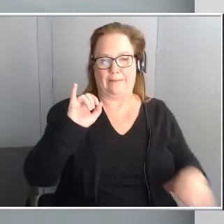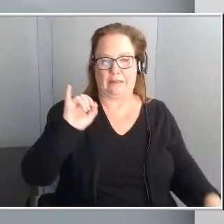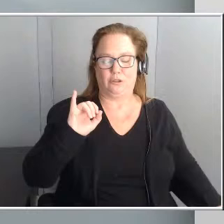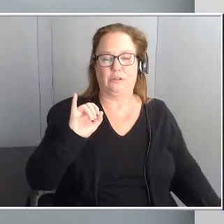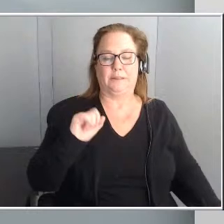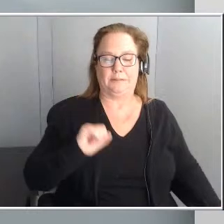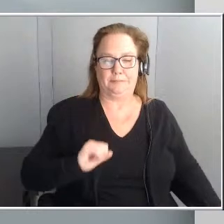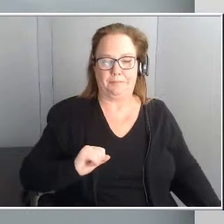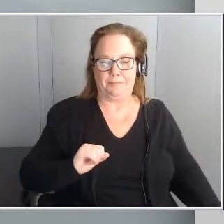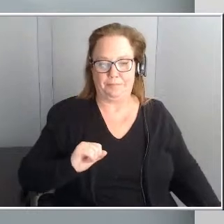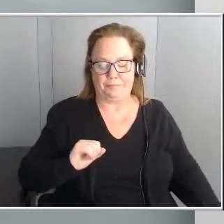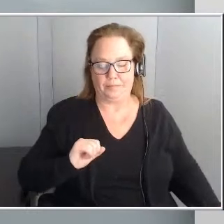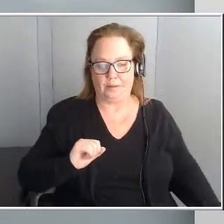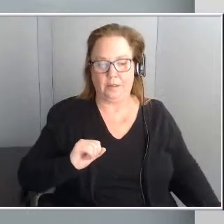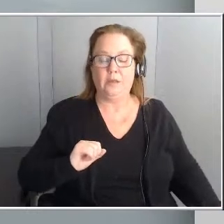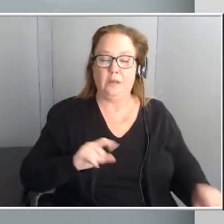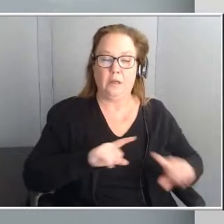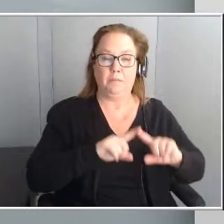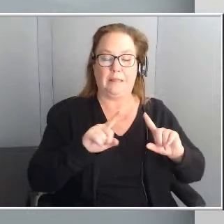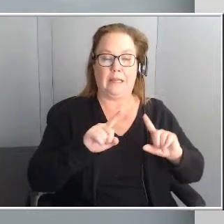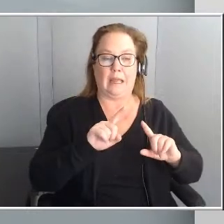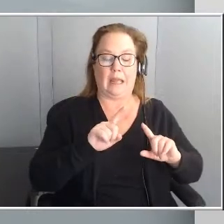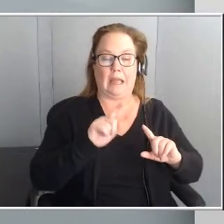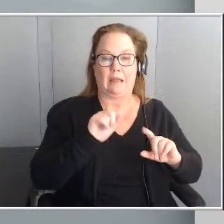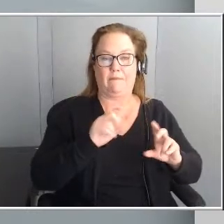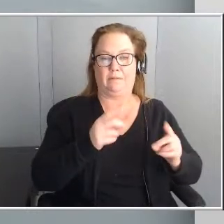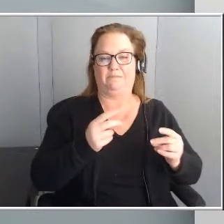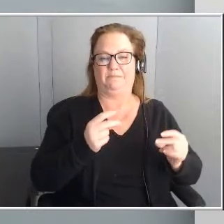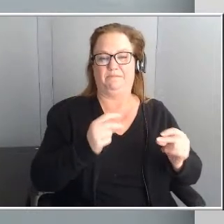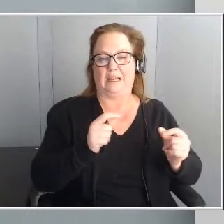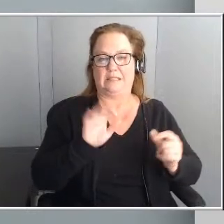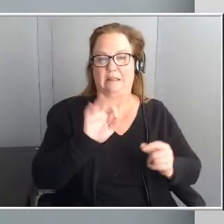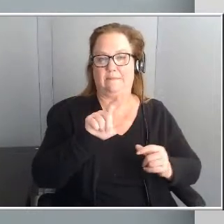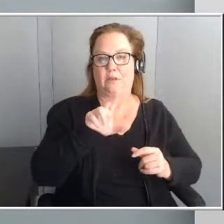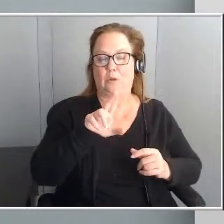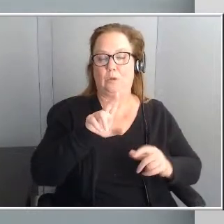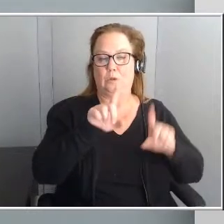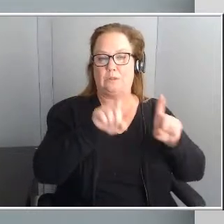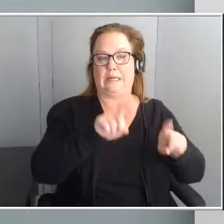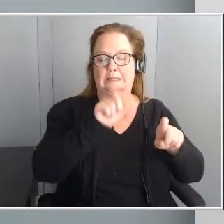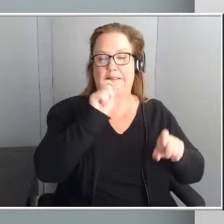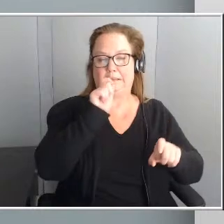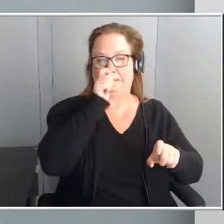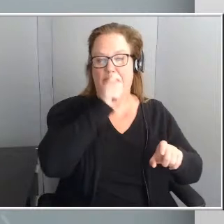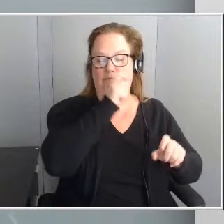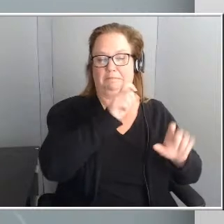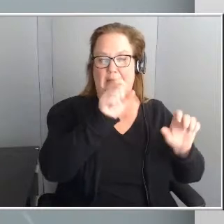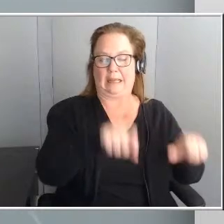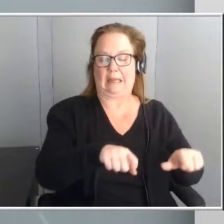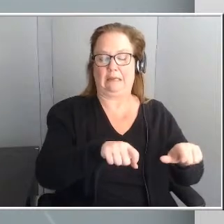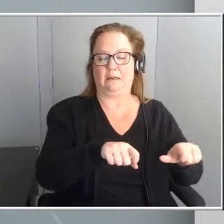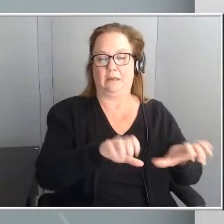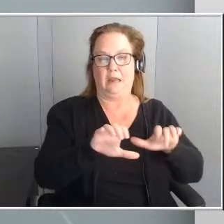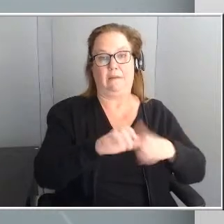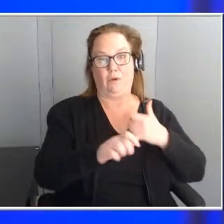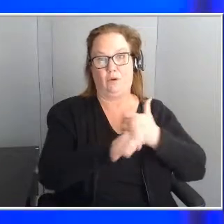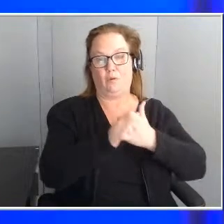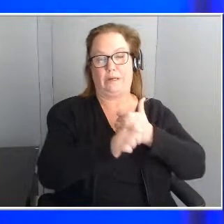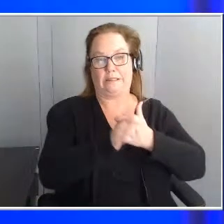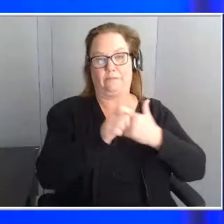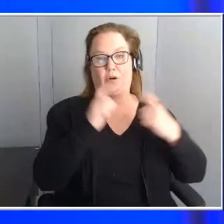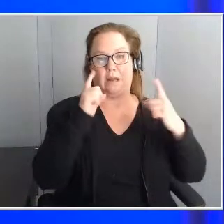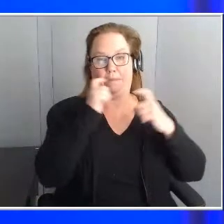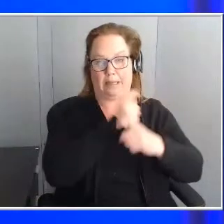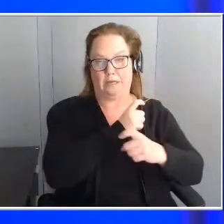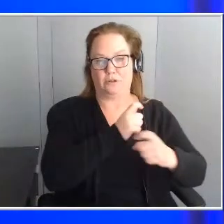is. But they do have rapid flu tests they can do, and that can be important, especially if you're a person who's at risk from complications when it